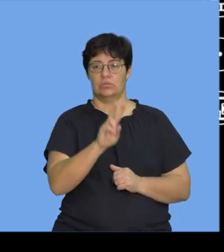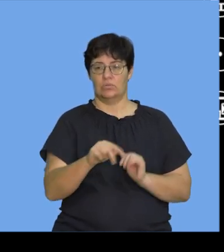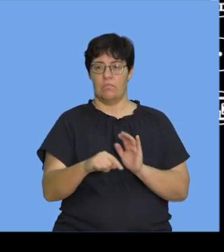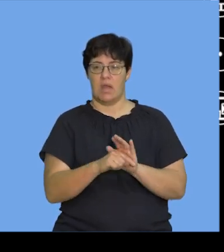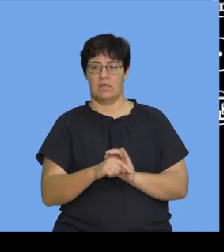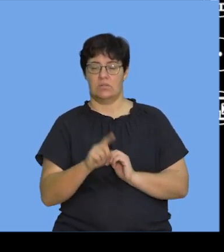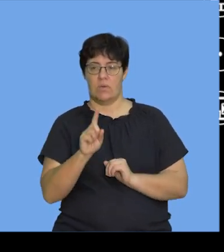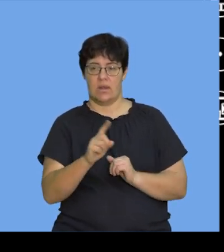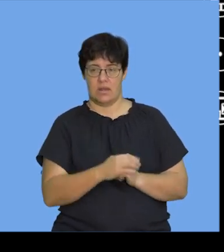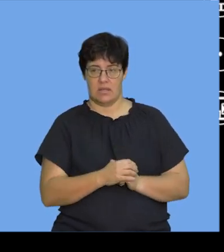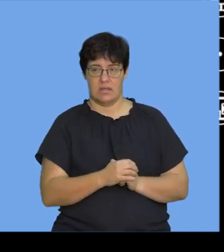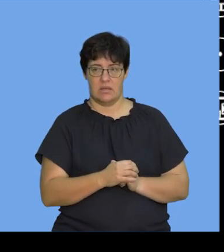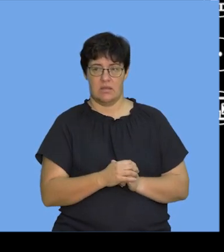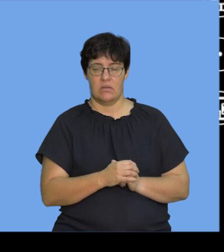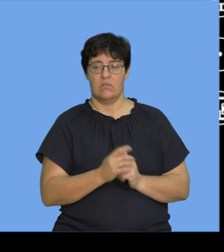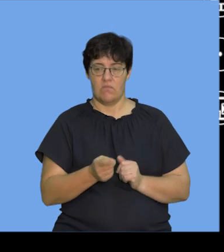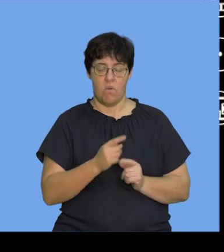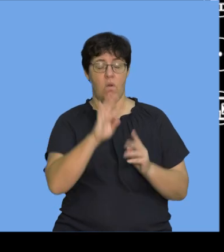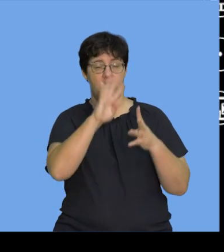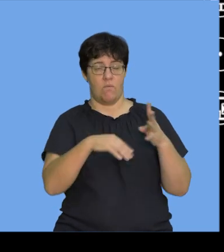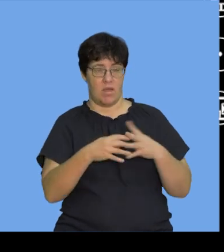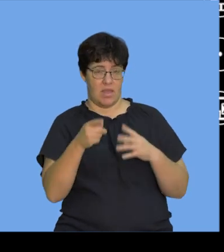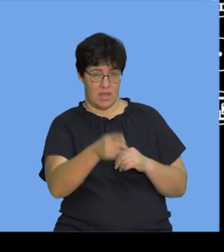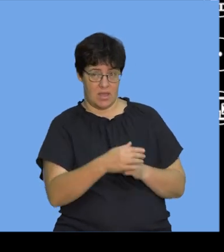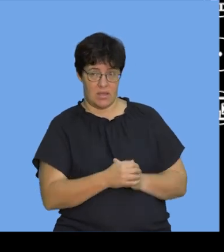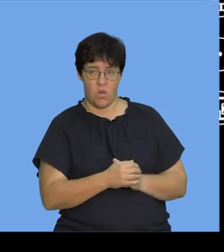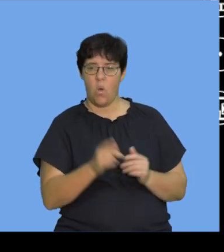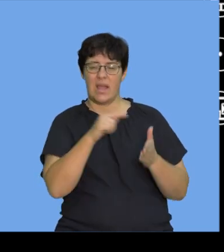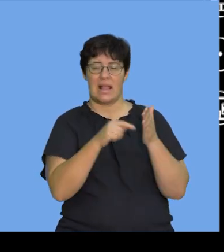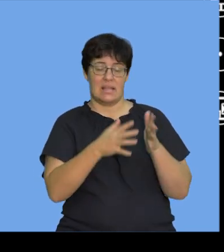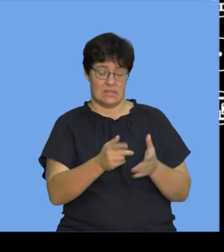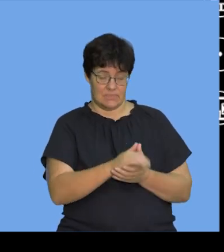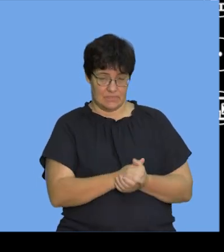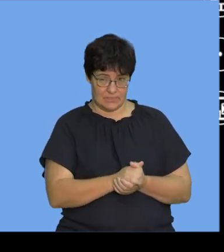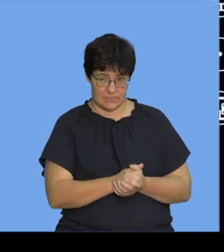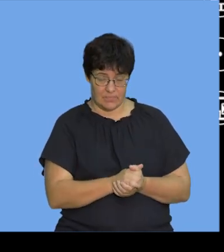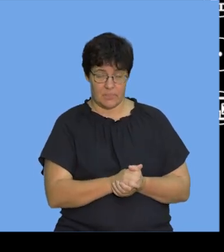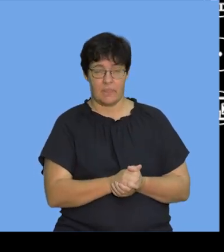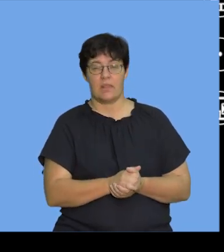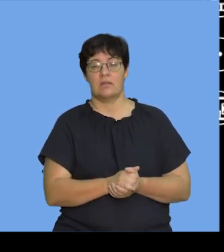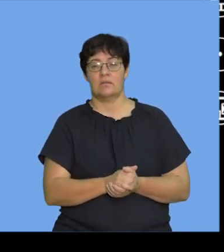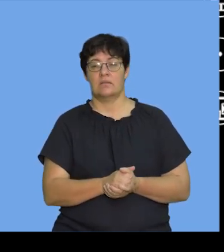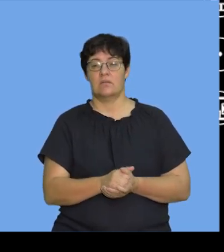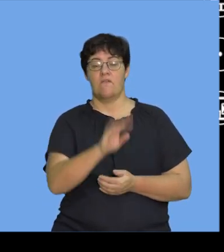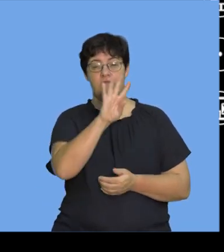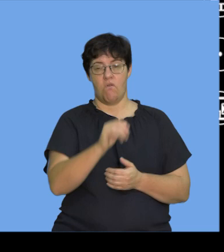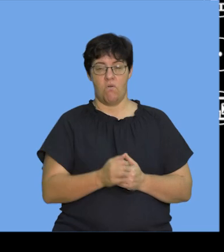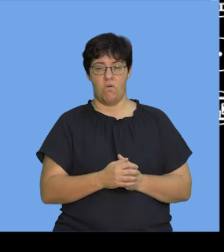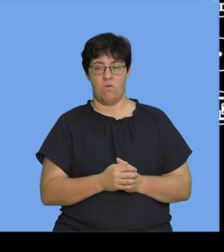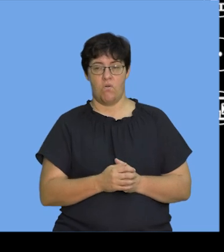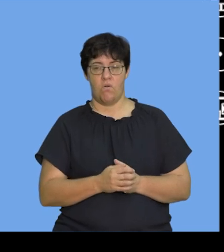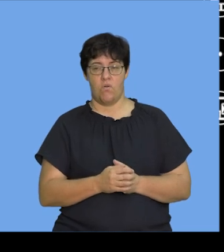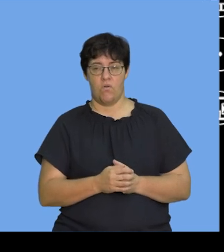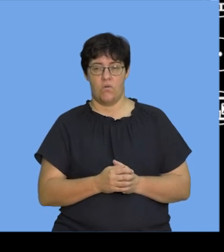1. Then you go straight to your formula, right? Or your calculator, I mean. So it's 4, open